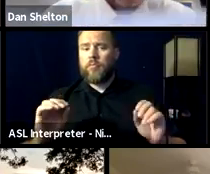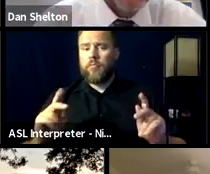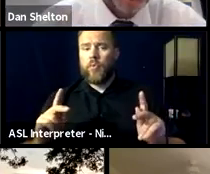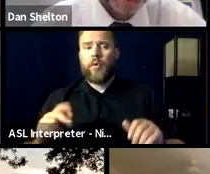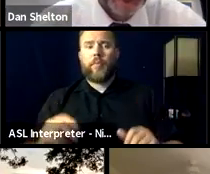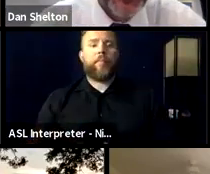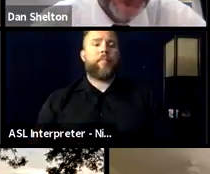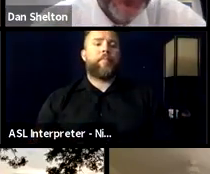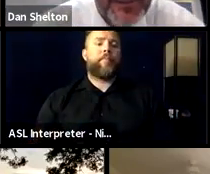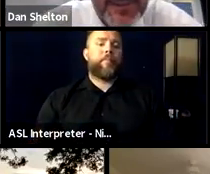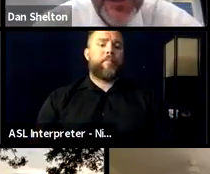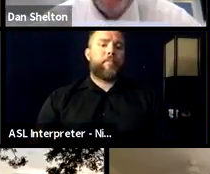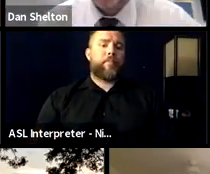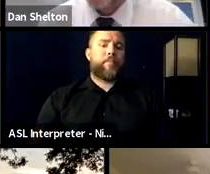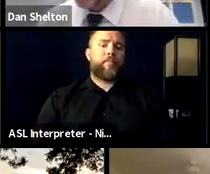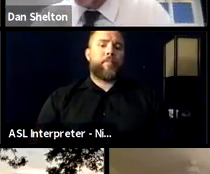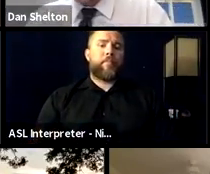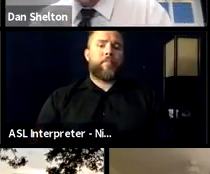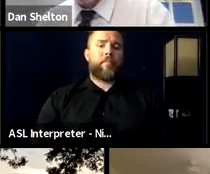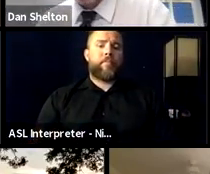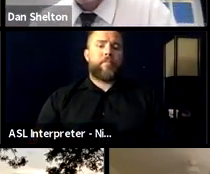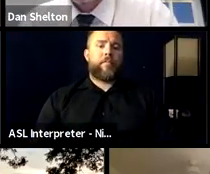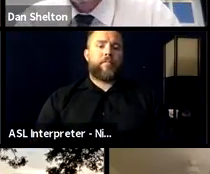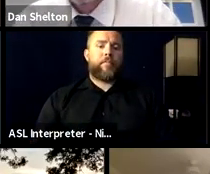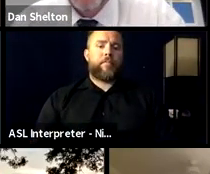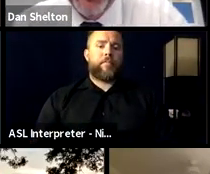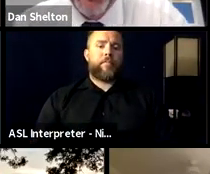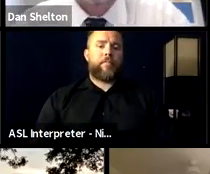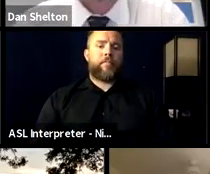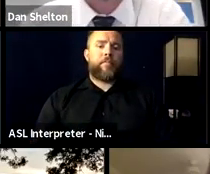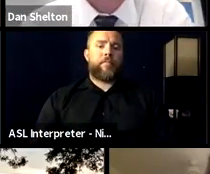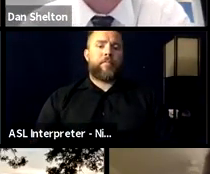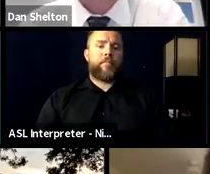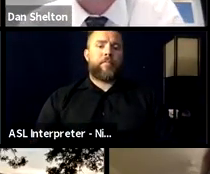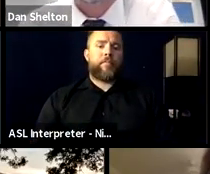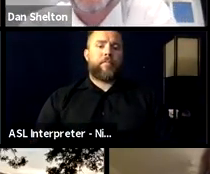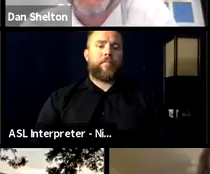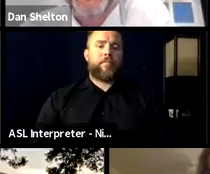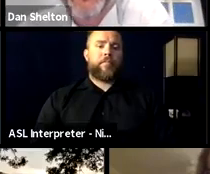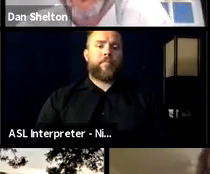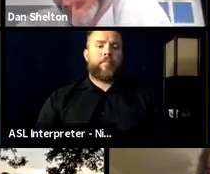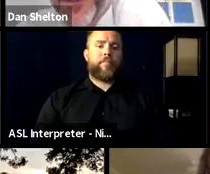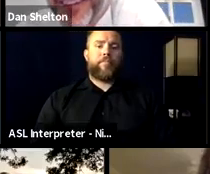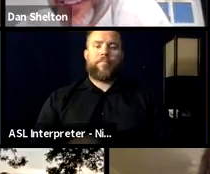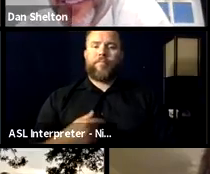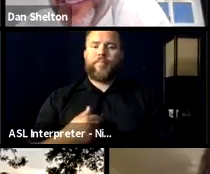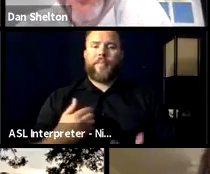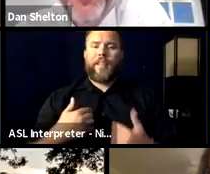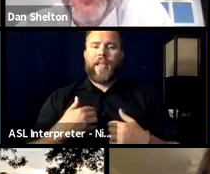Apologize. Oh, good. And I now have a cheat sheet.